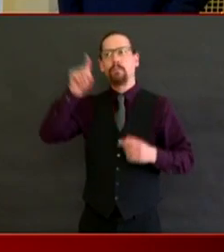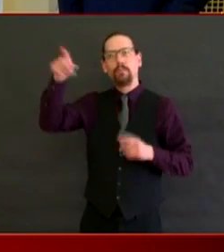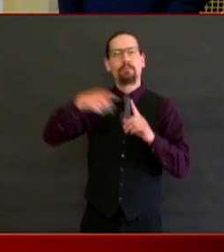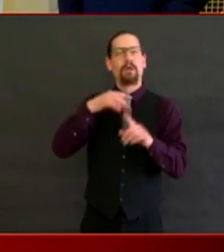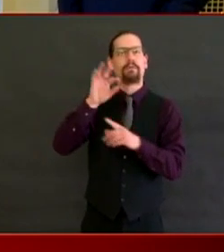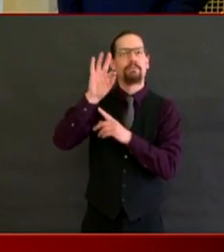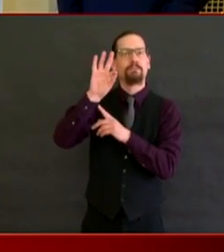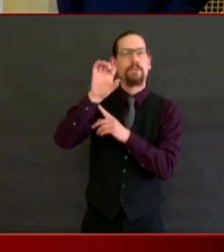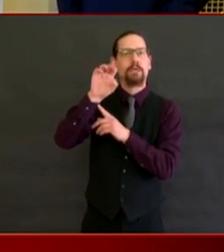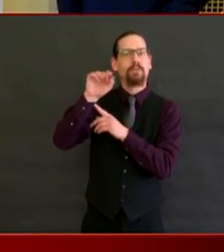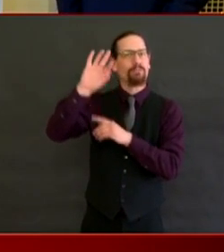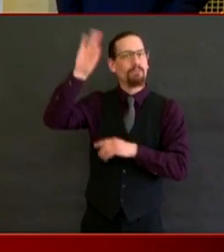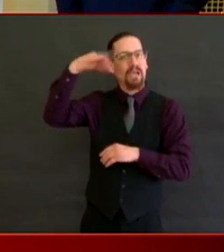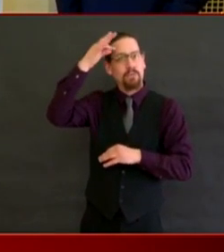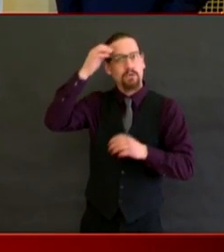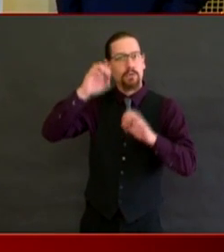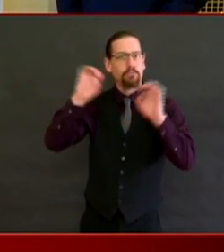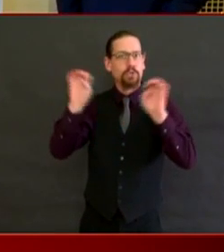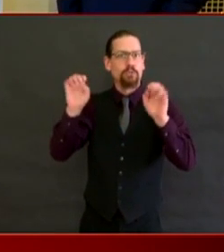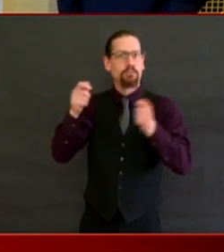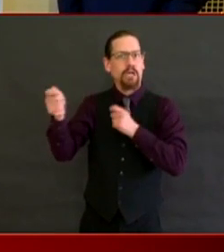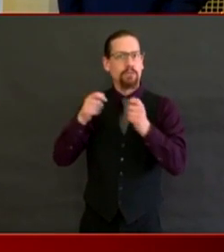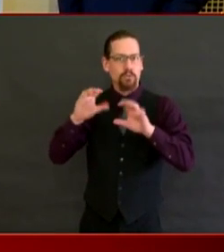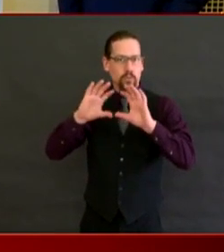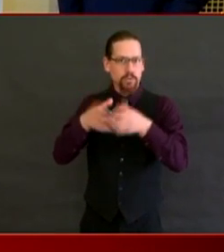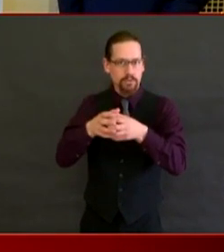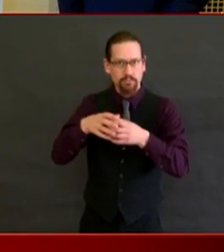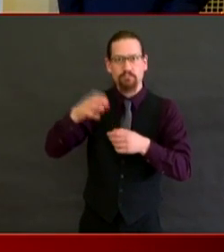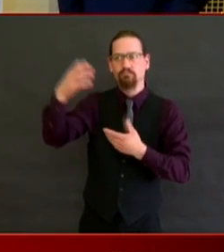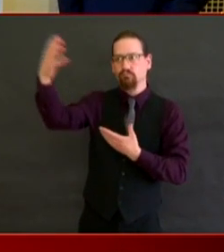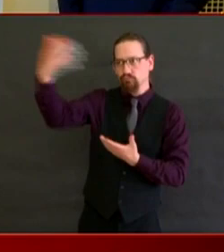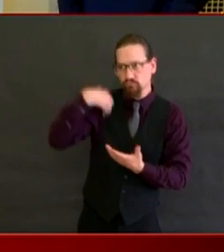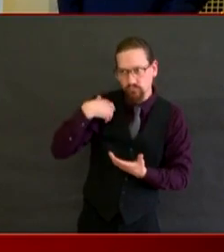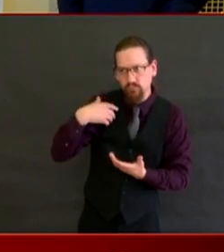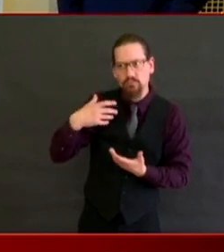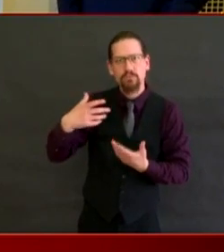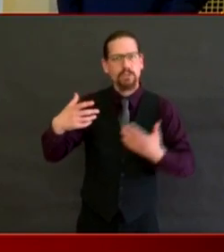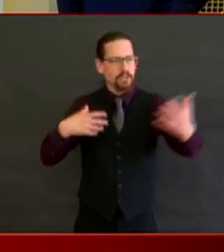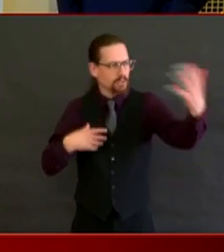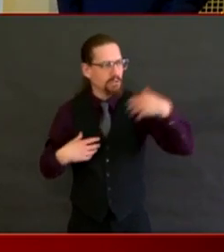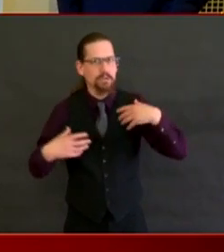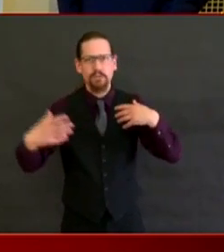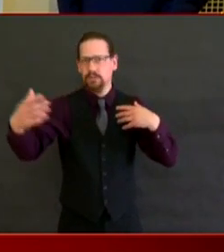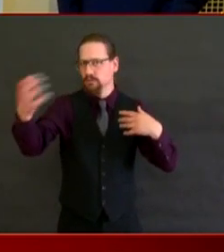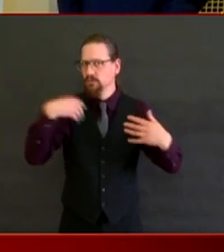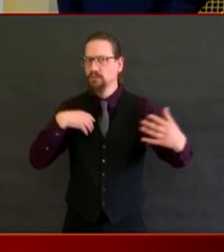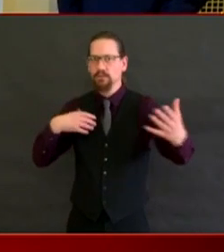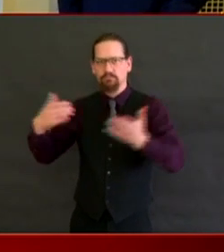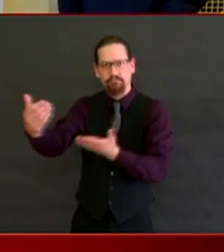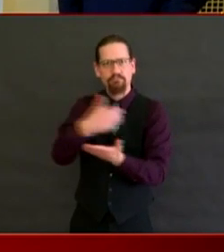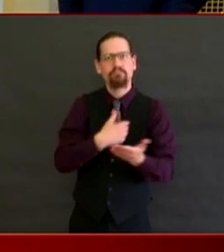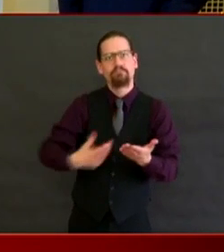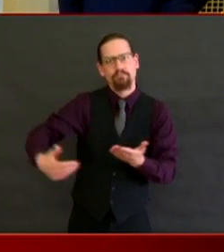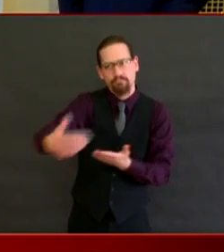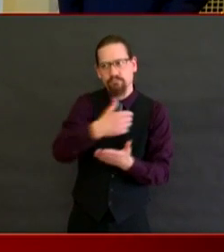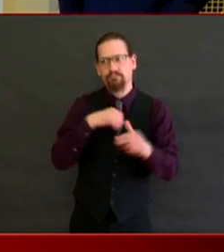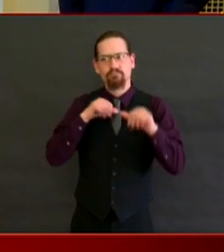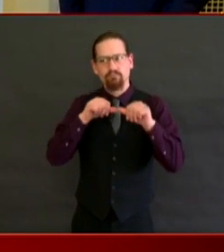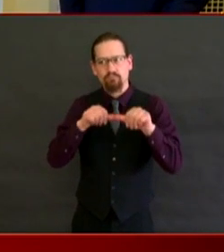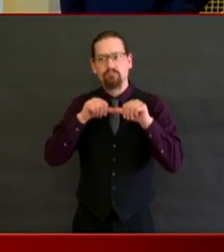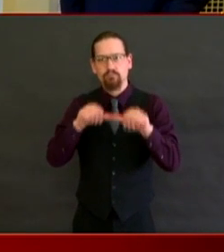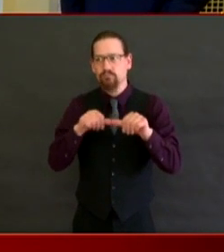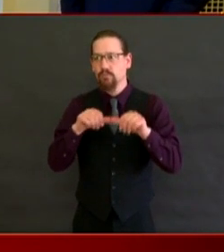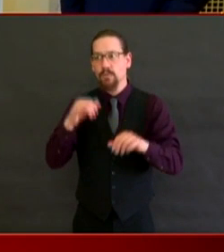have a broad supply chain that we're building and managing. And if you have a credible lead, you should let us